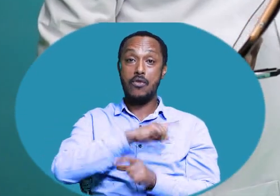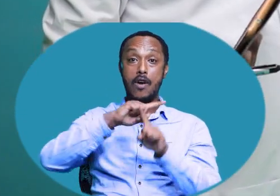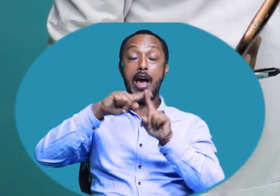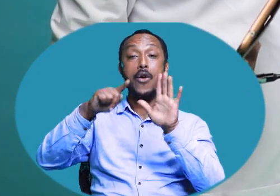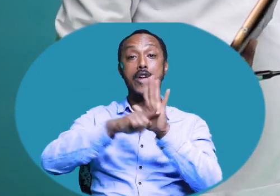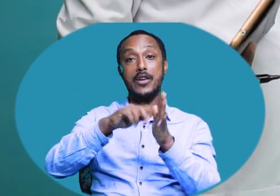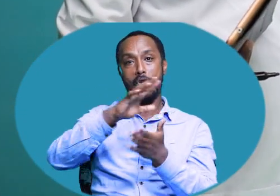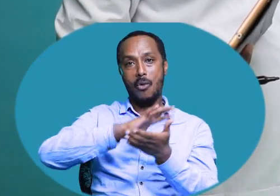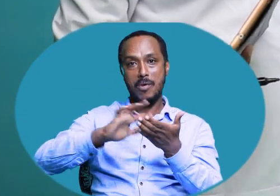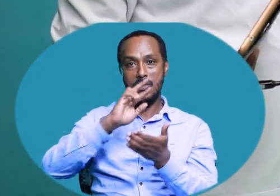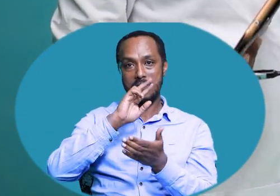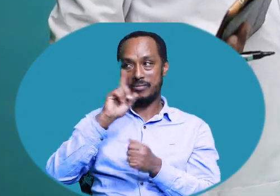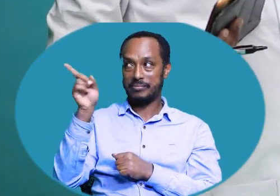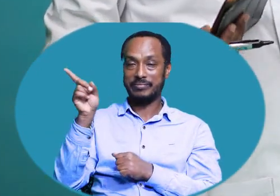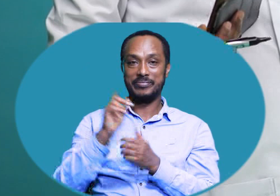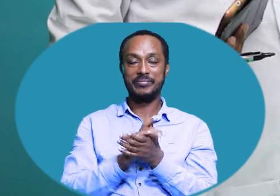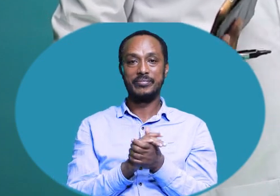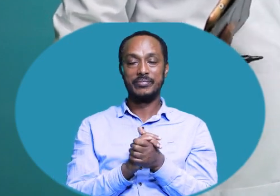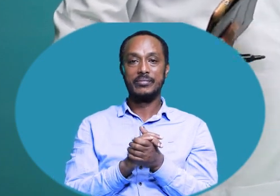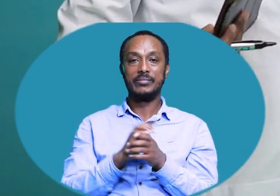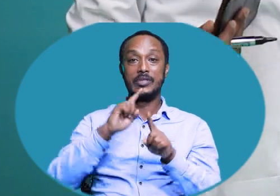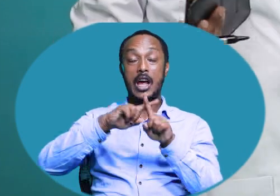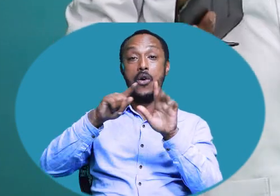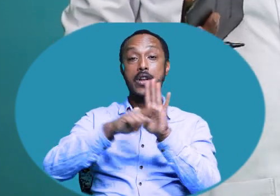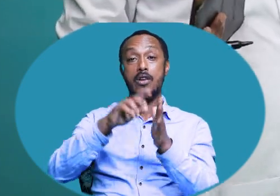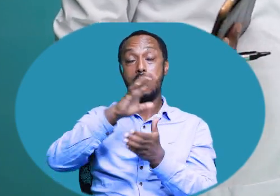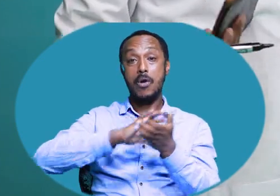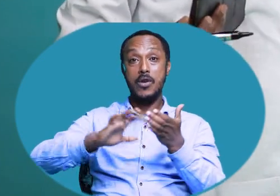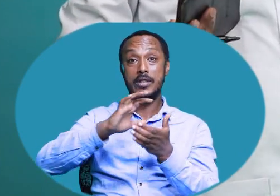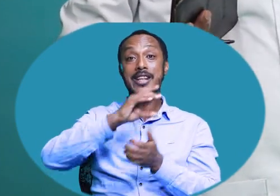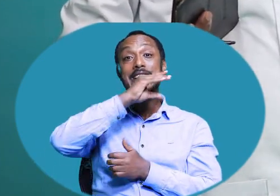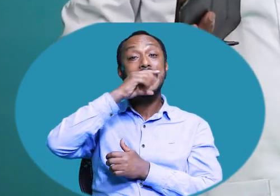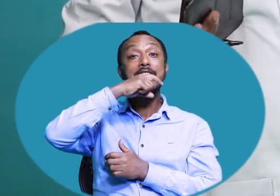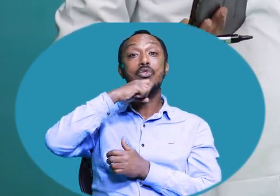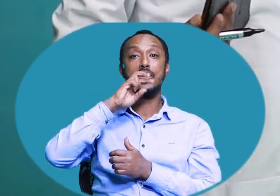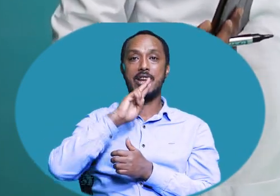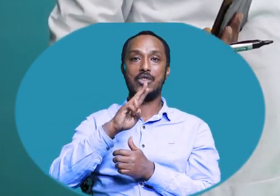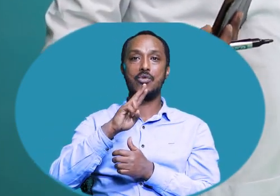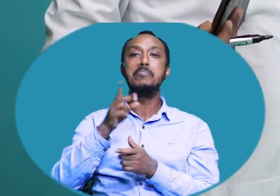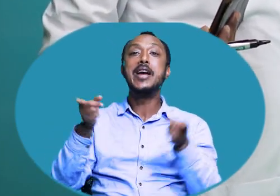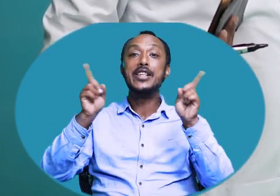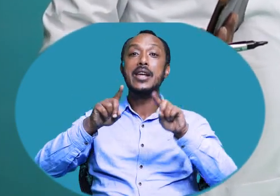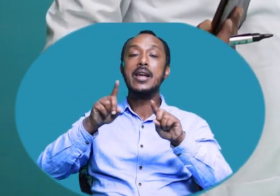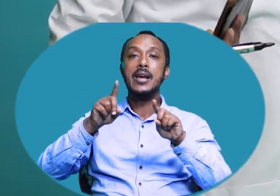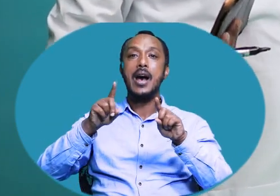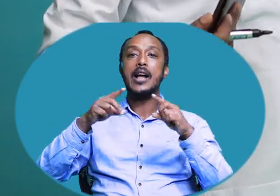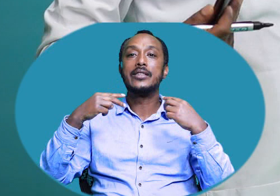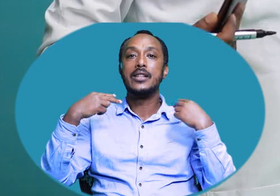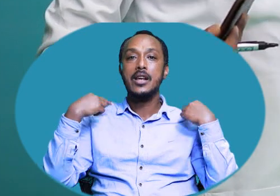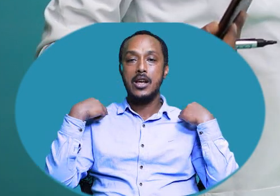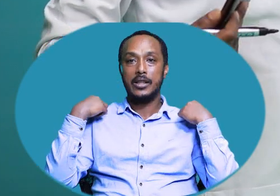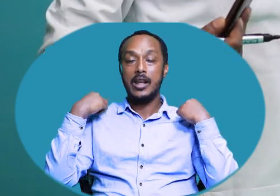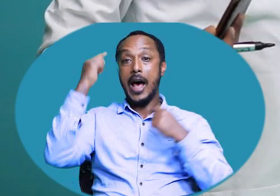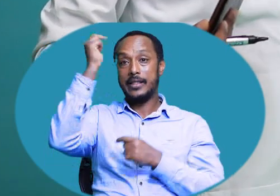is crystalline solids at room temperature. Ionic compounds are crystalline solids at room temperature. The other property, the